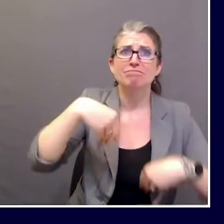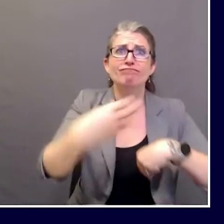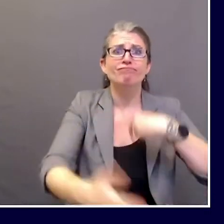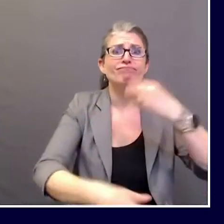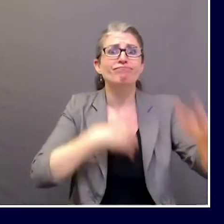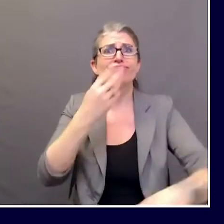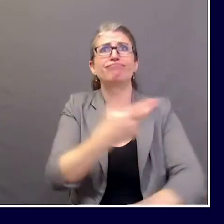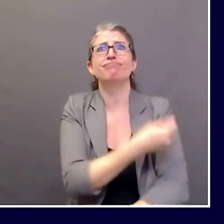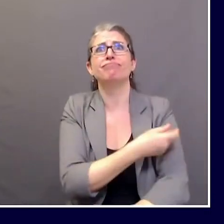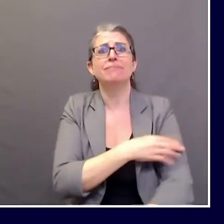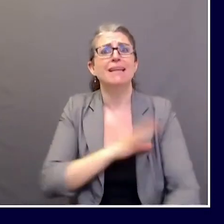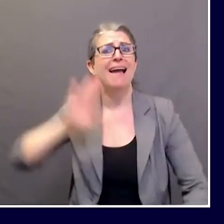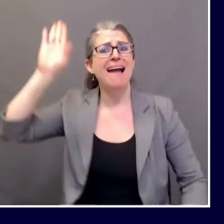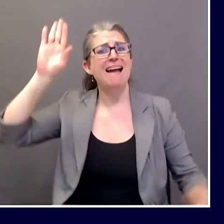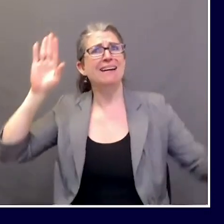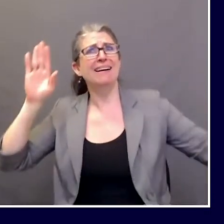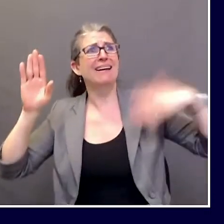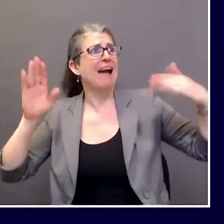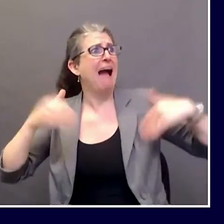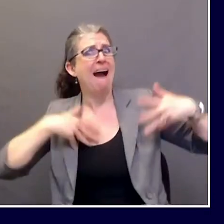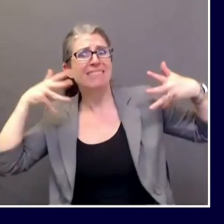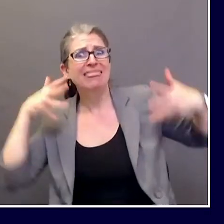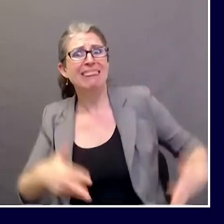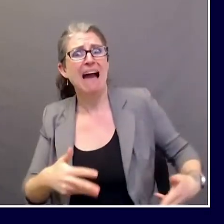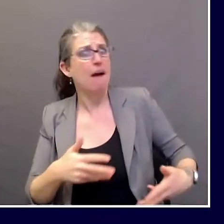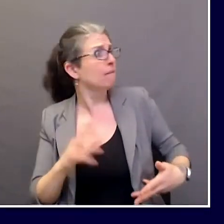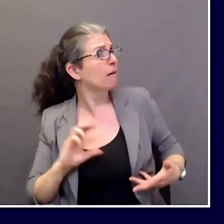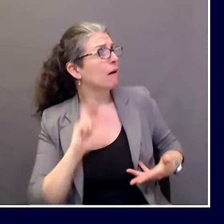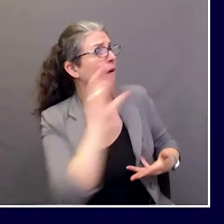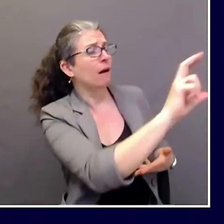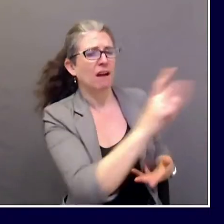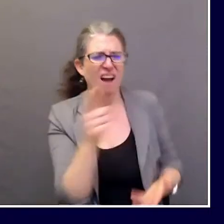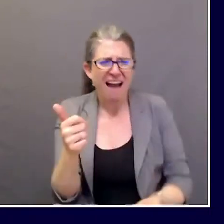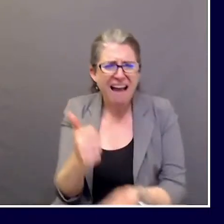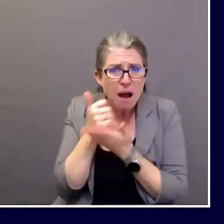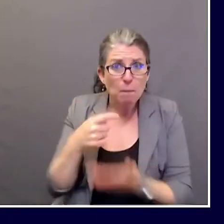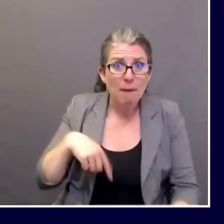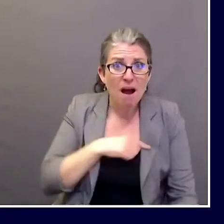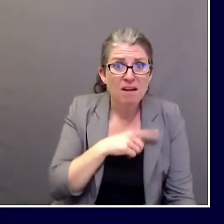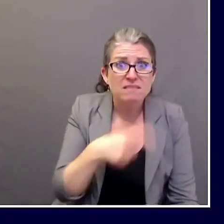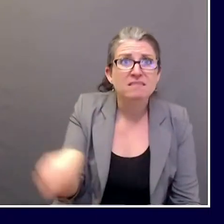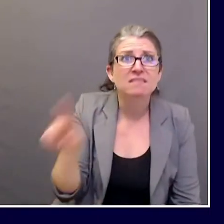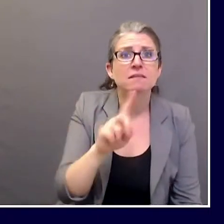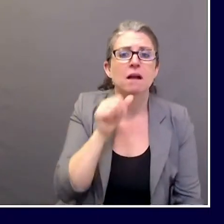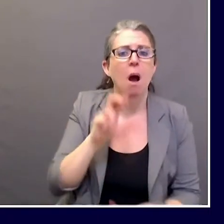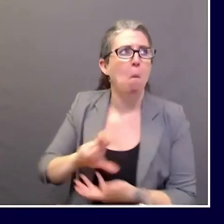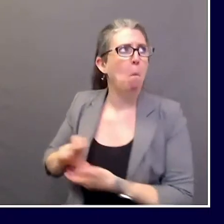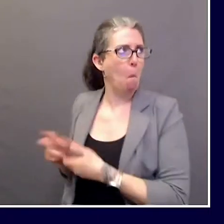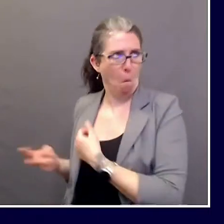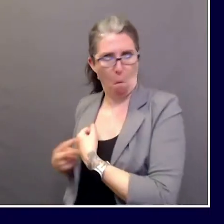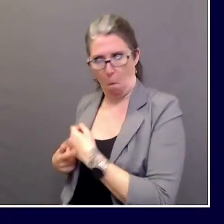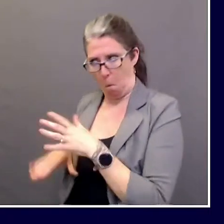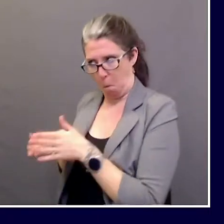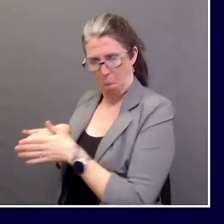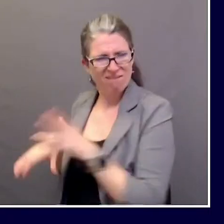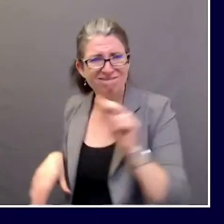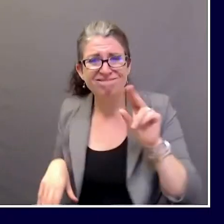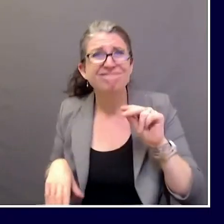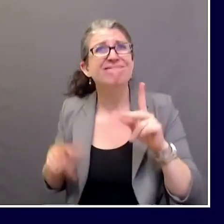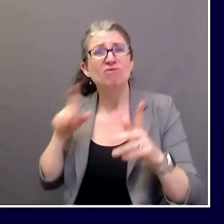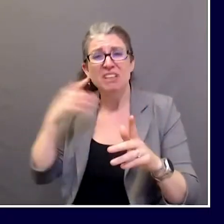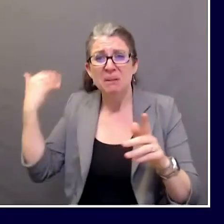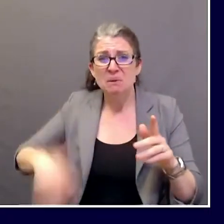have said, okay, we get it. We want to make sure people get their shots. So the willingness, the support,